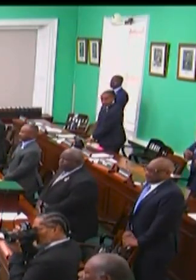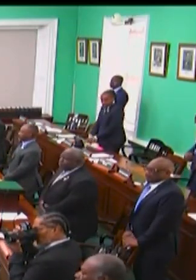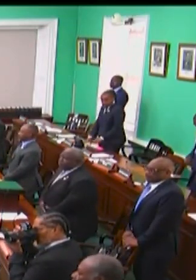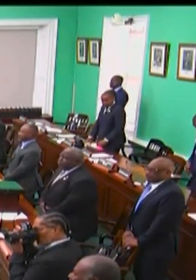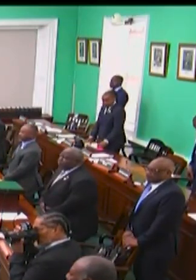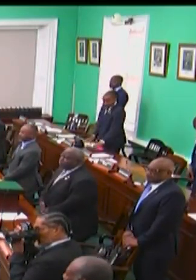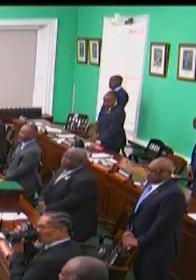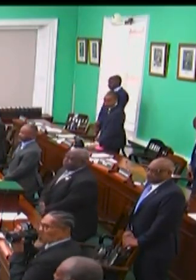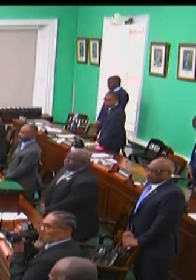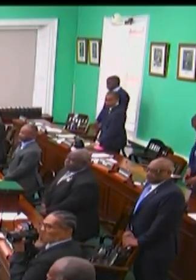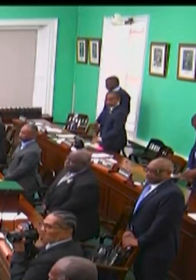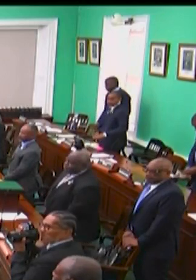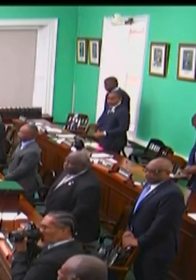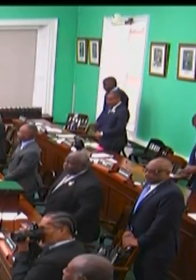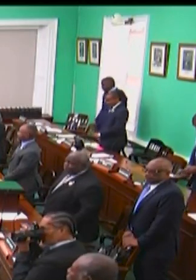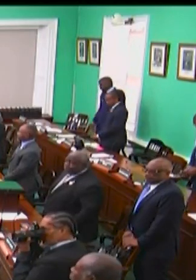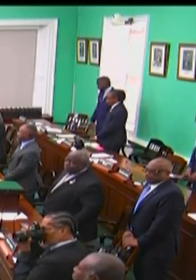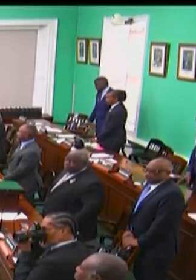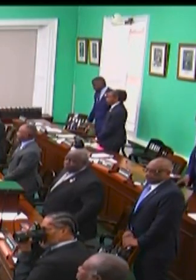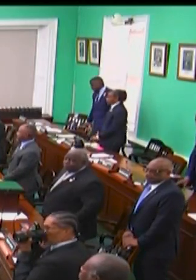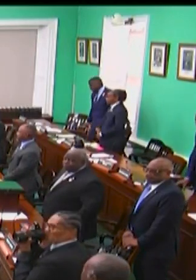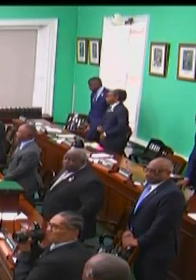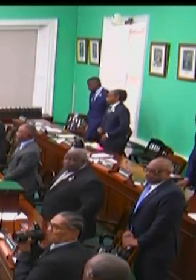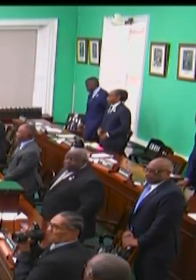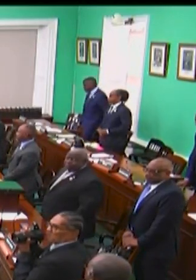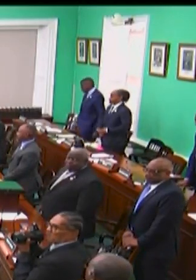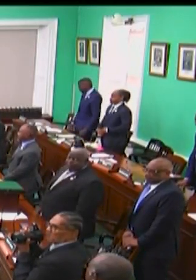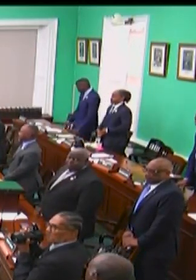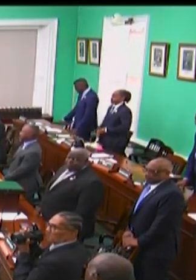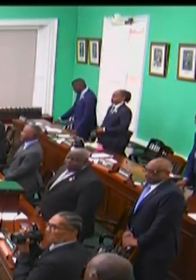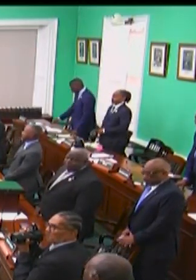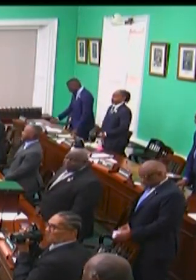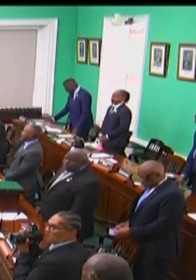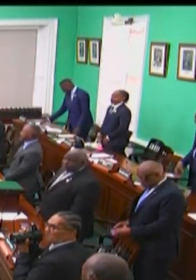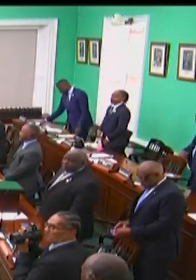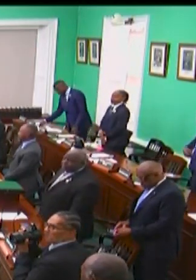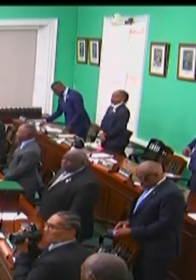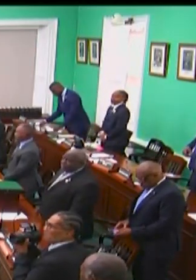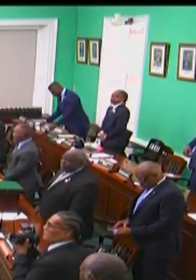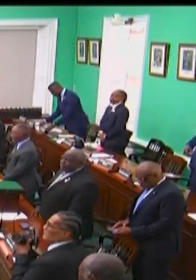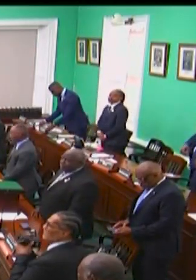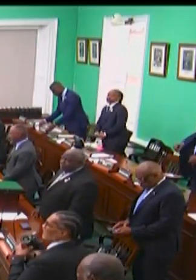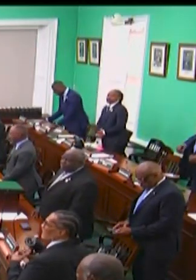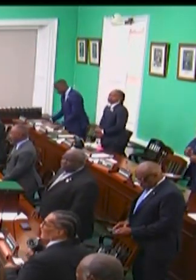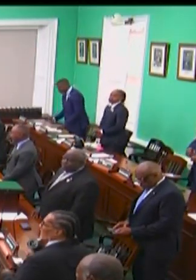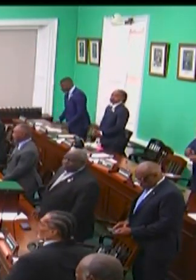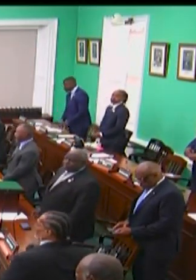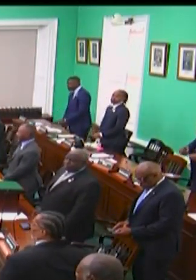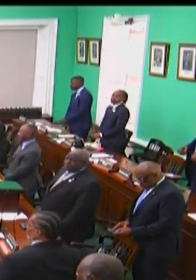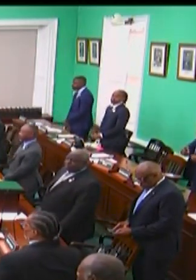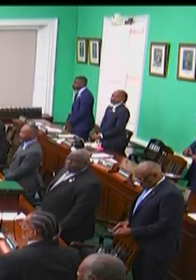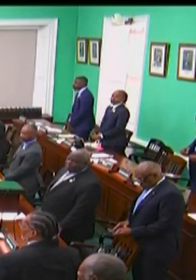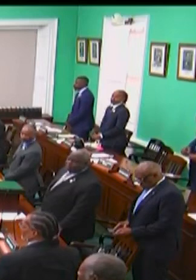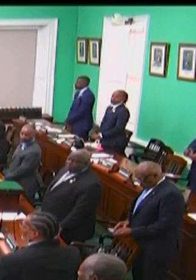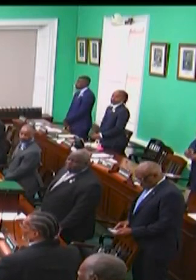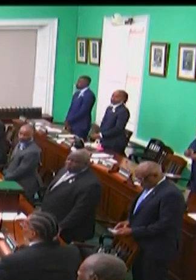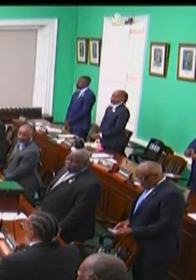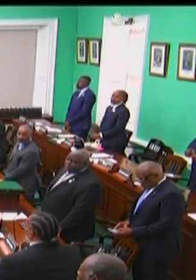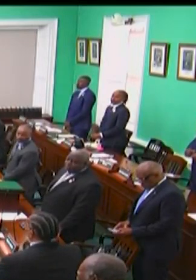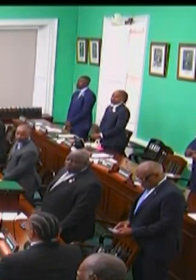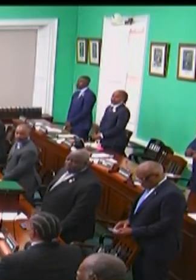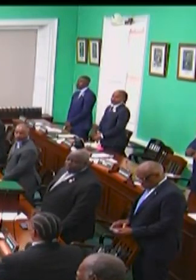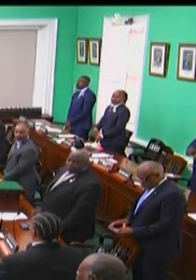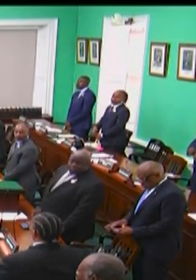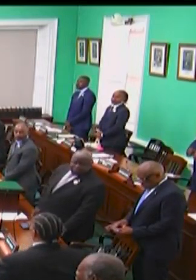A pleasant good morning, honorable members, and those under the sound of my voice. This is a great day to be